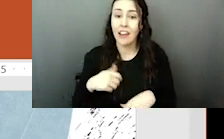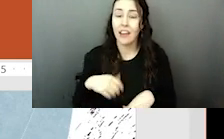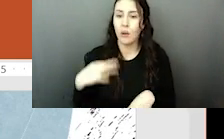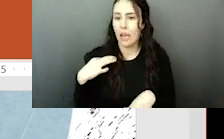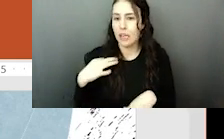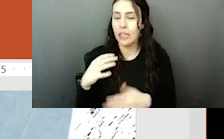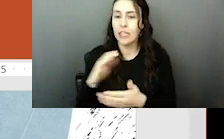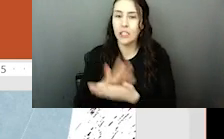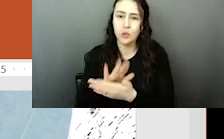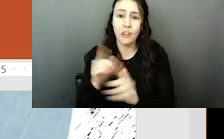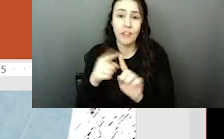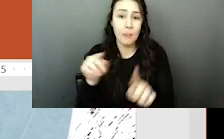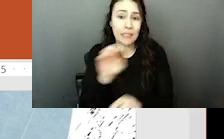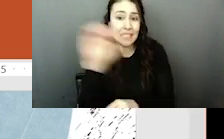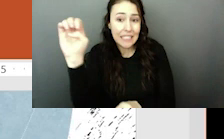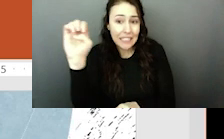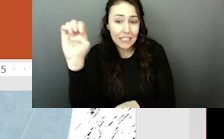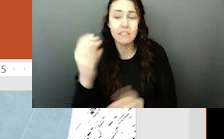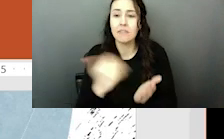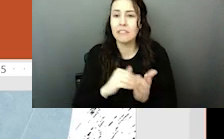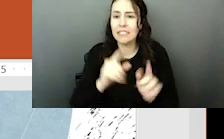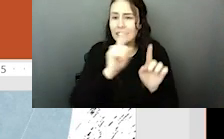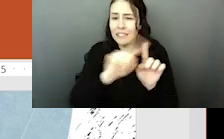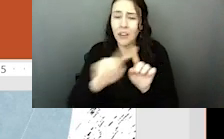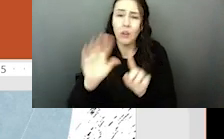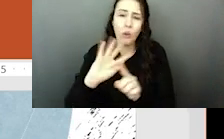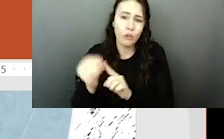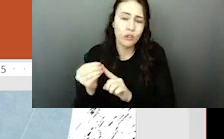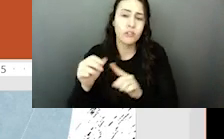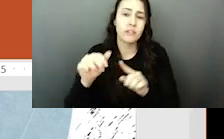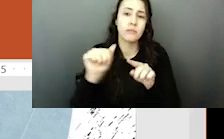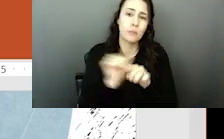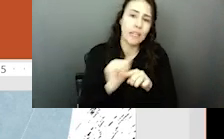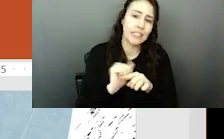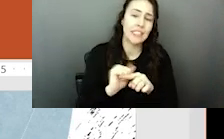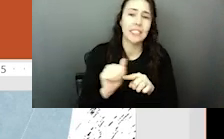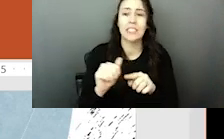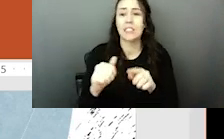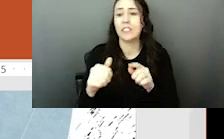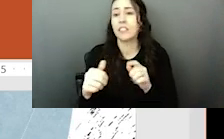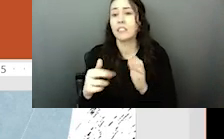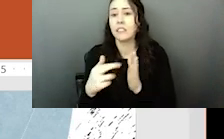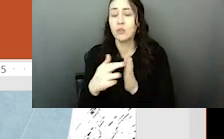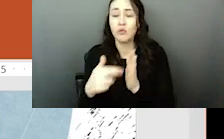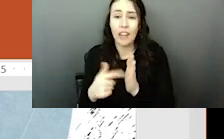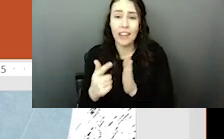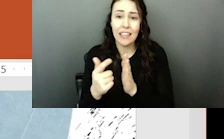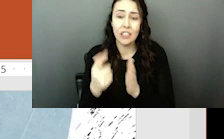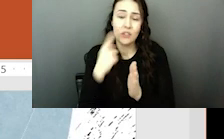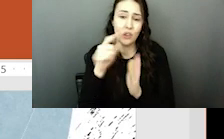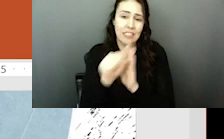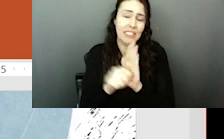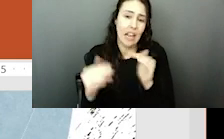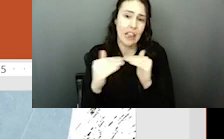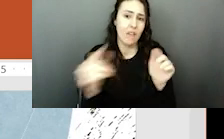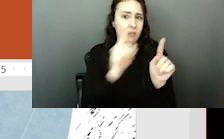again, really different cultures and practices and regulations at the state level. We wanted these